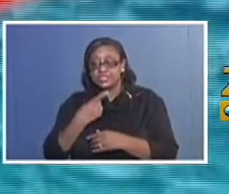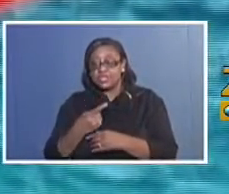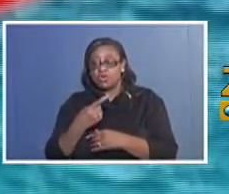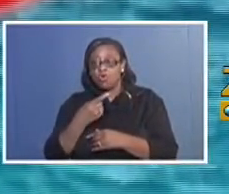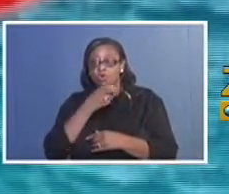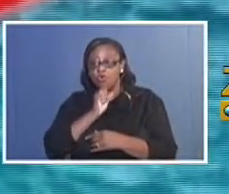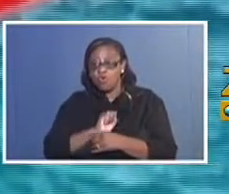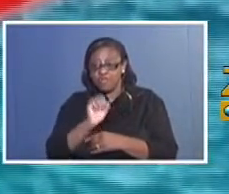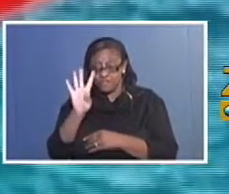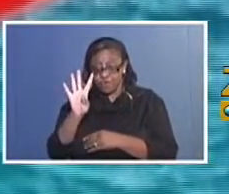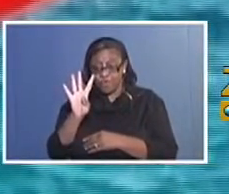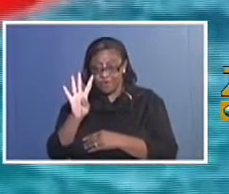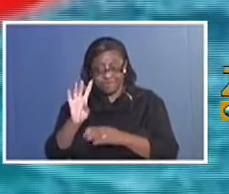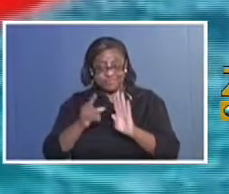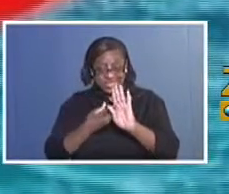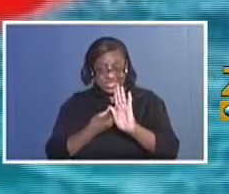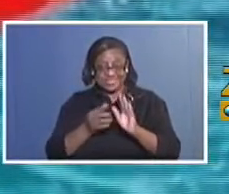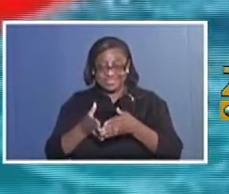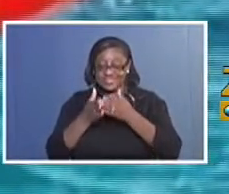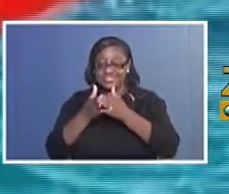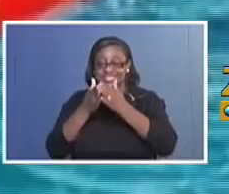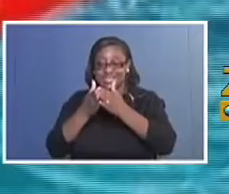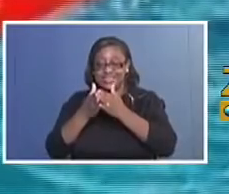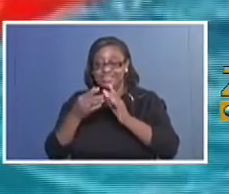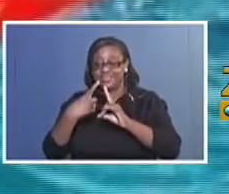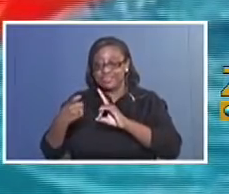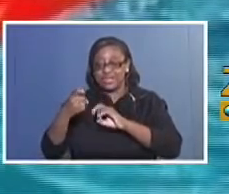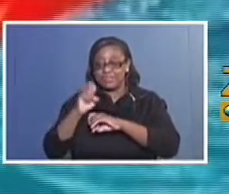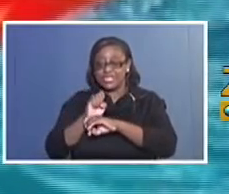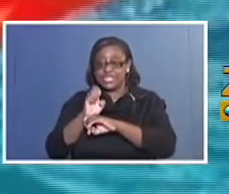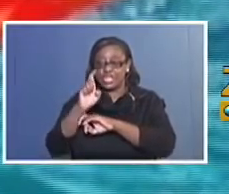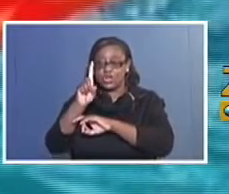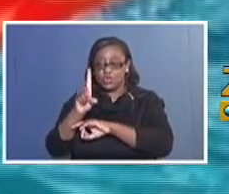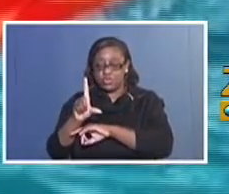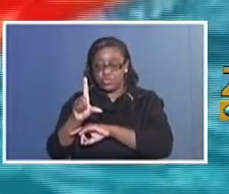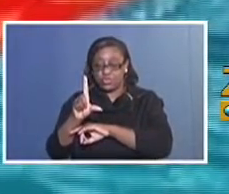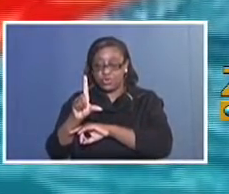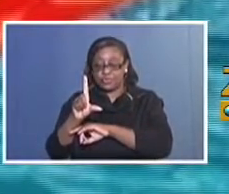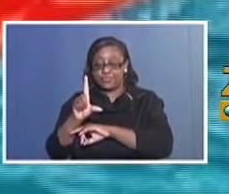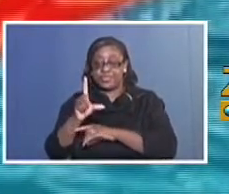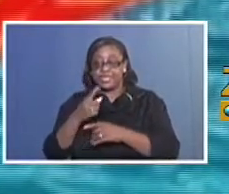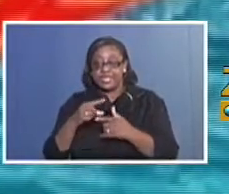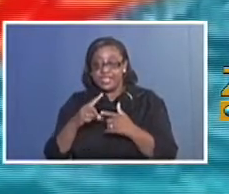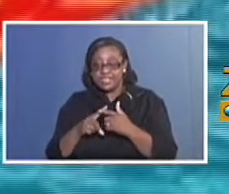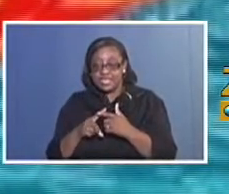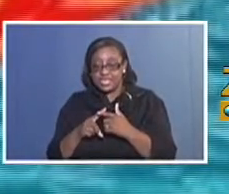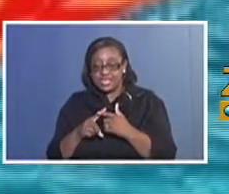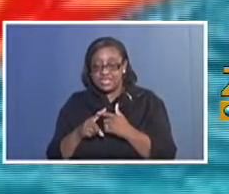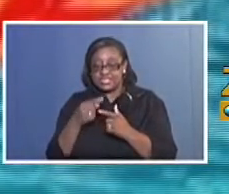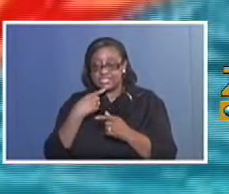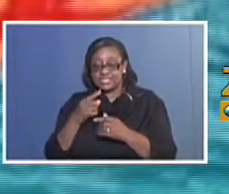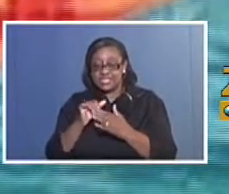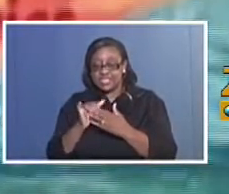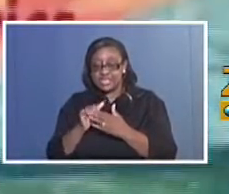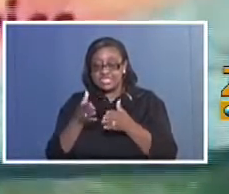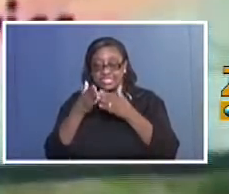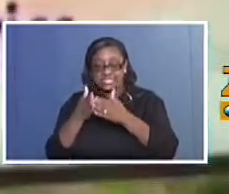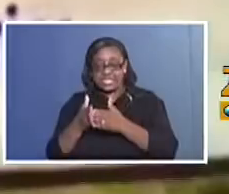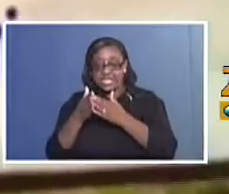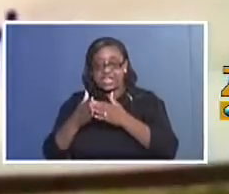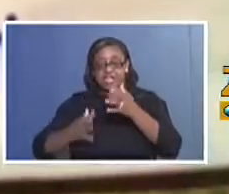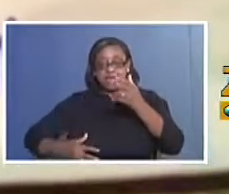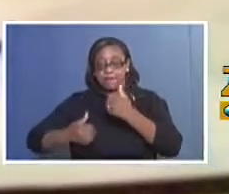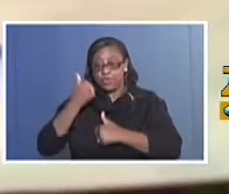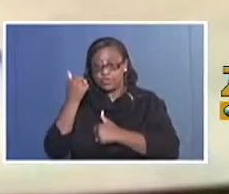just 4 years old, currently resides in Eleuthera, sails with the Eleuthera Sailing Academy. Lambert has sailed competitively at most